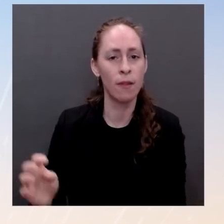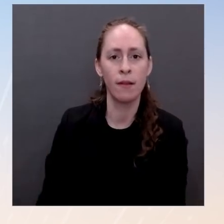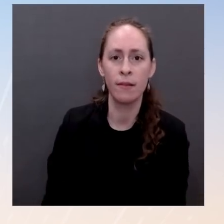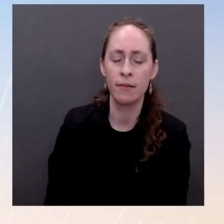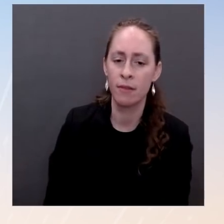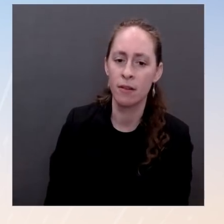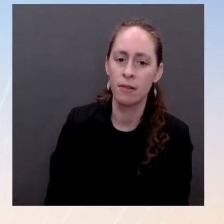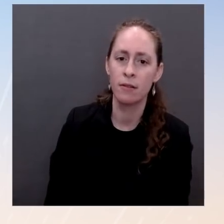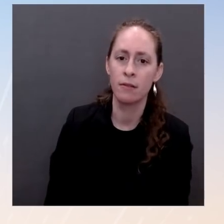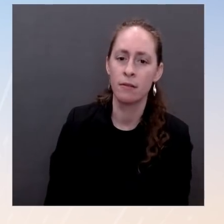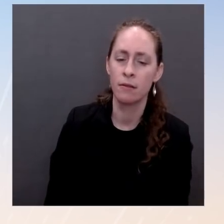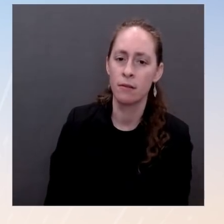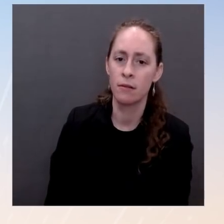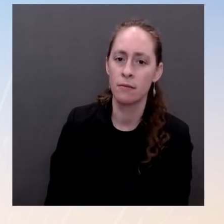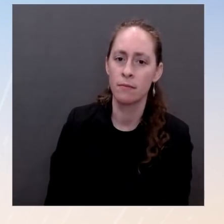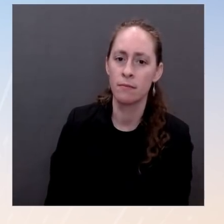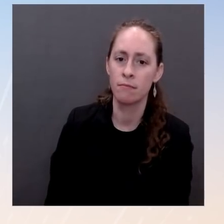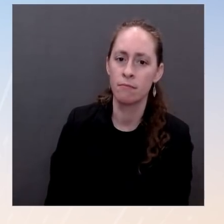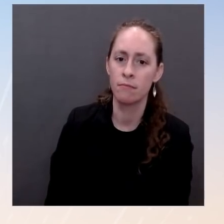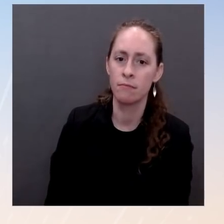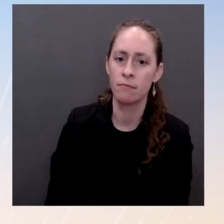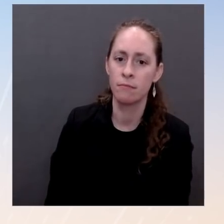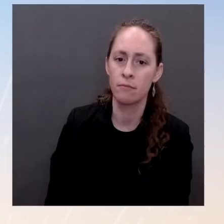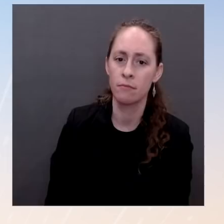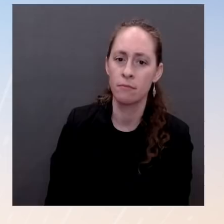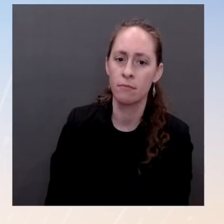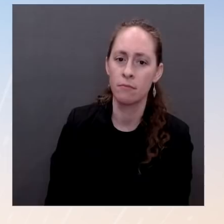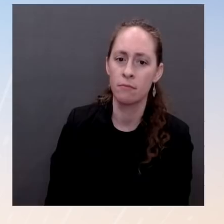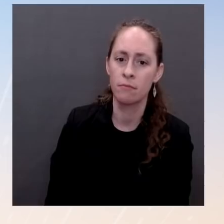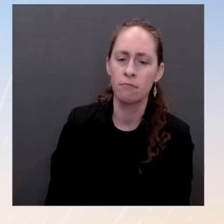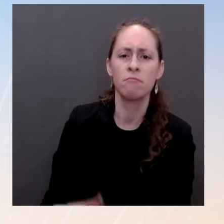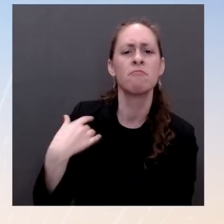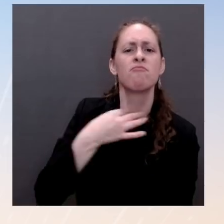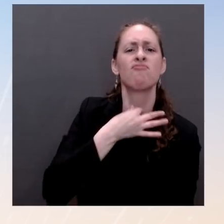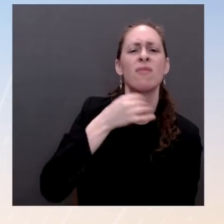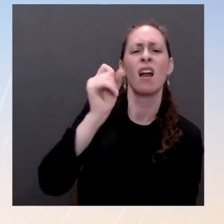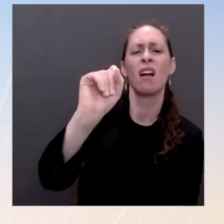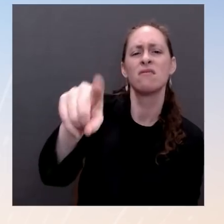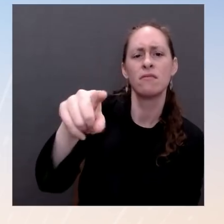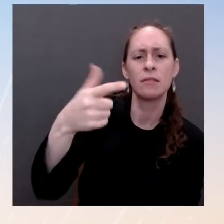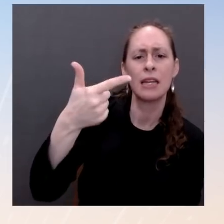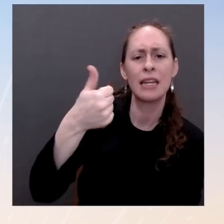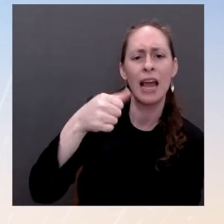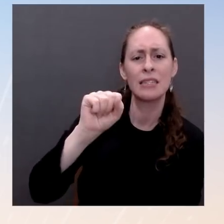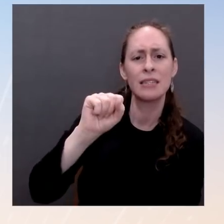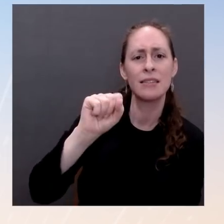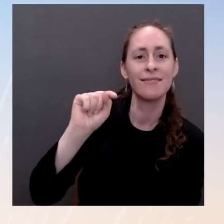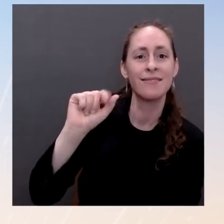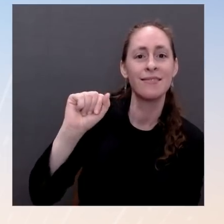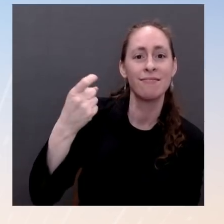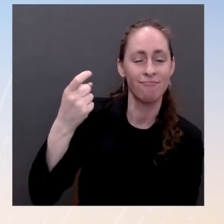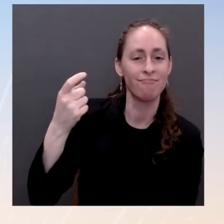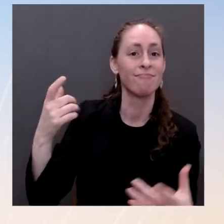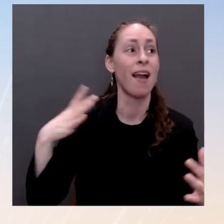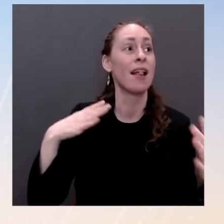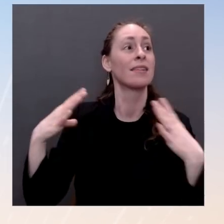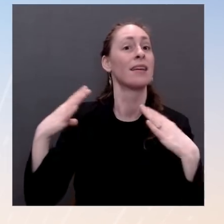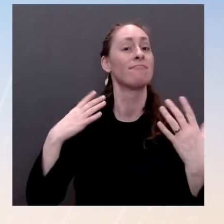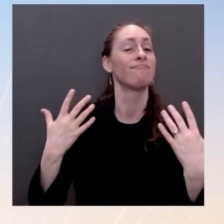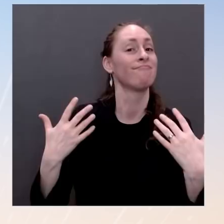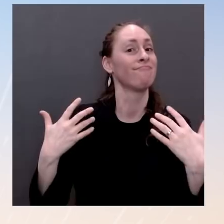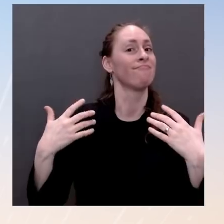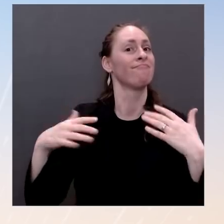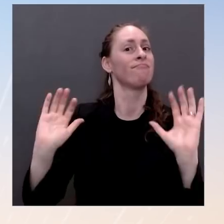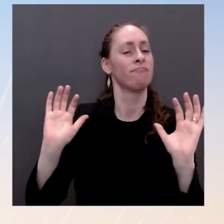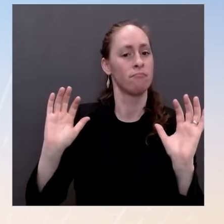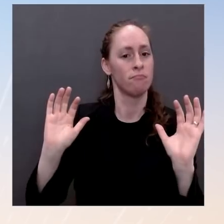table. There is right now a bill from Senate Democrats that would institute a suspension of the gas tax for